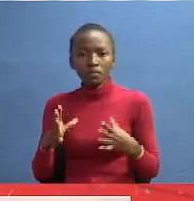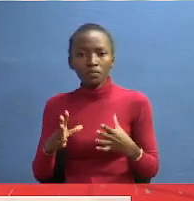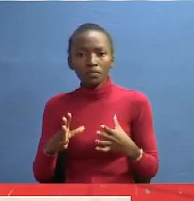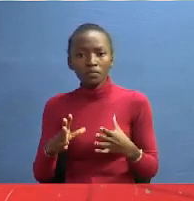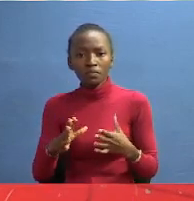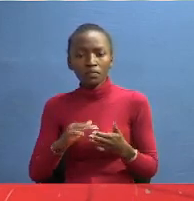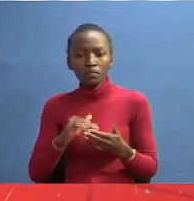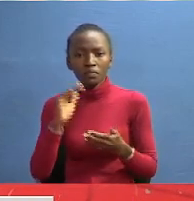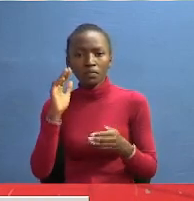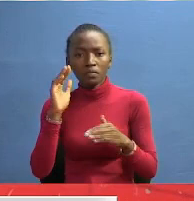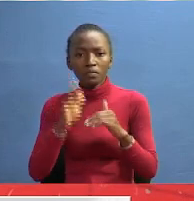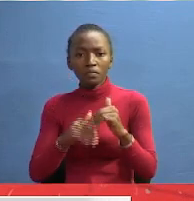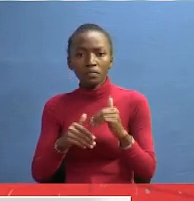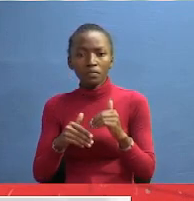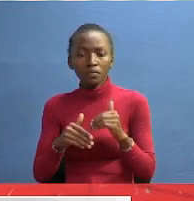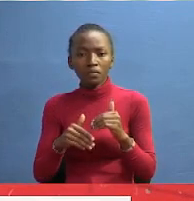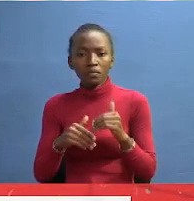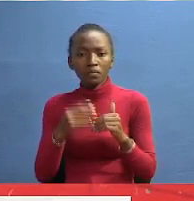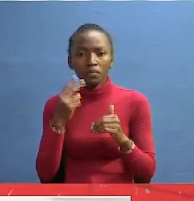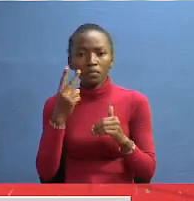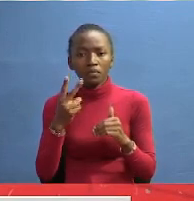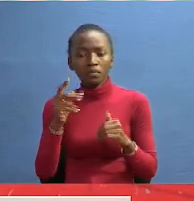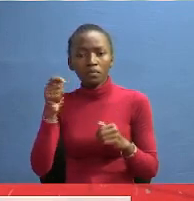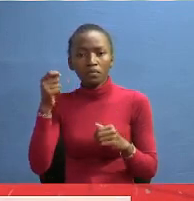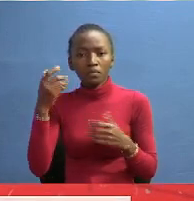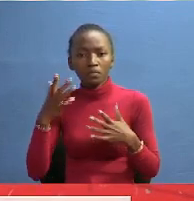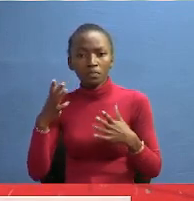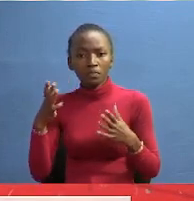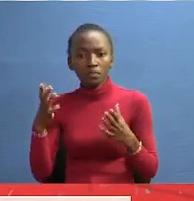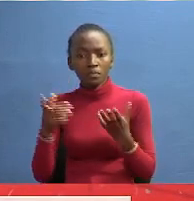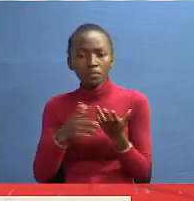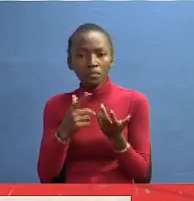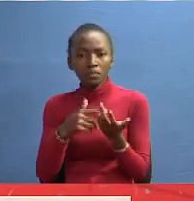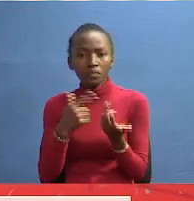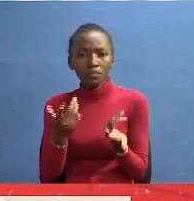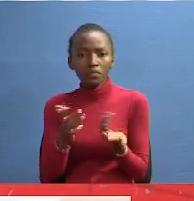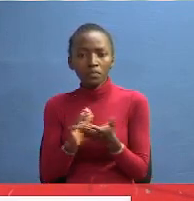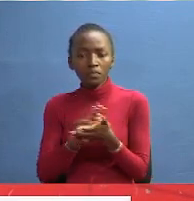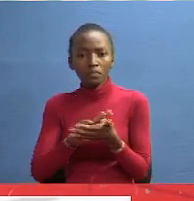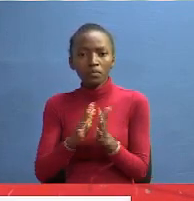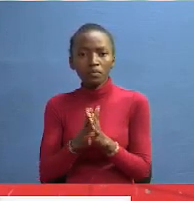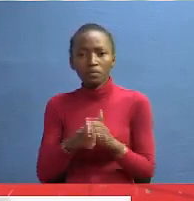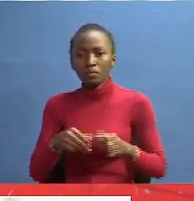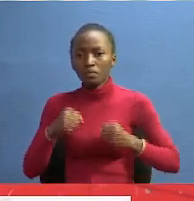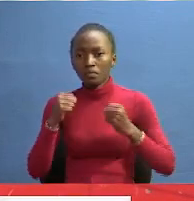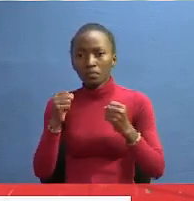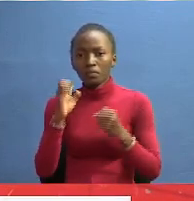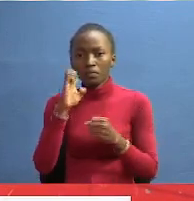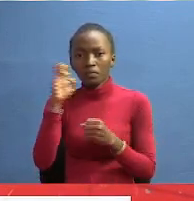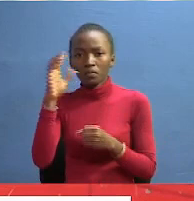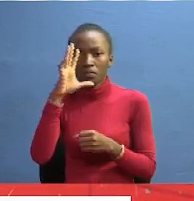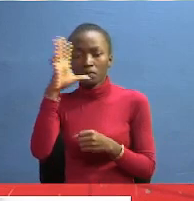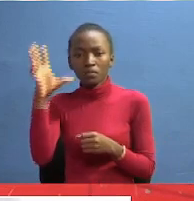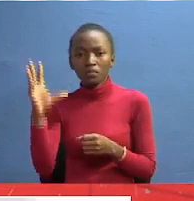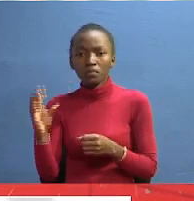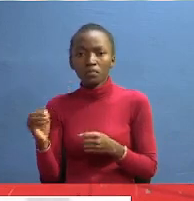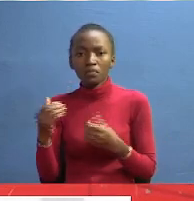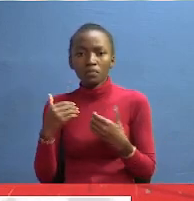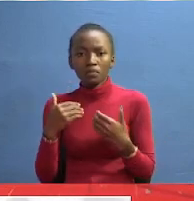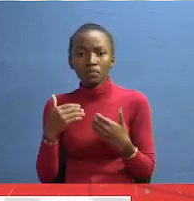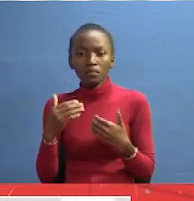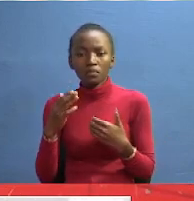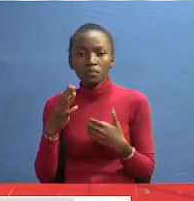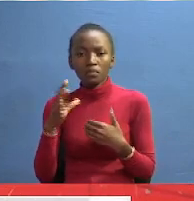Kenyan population. That, of course, becomes very difficult because on the eastern part of Congo, there is a very high level of